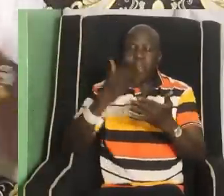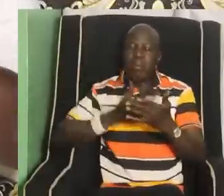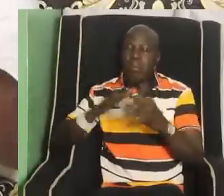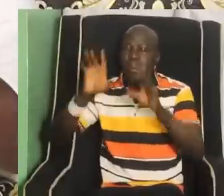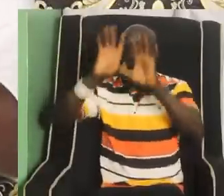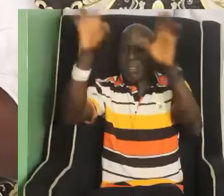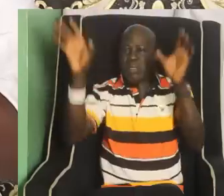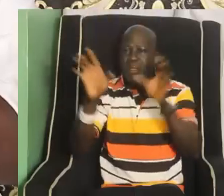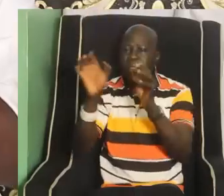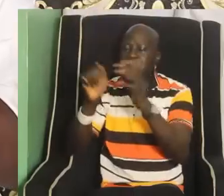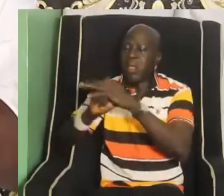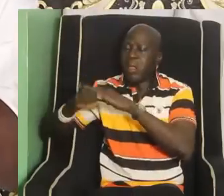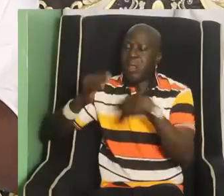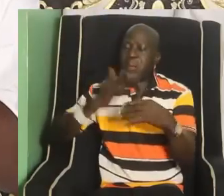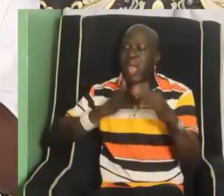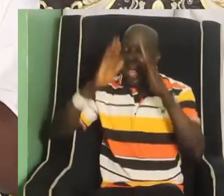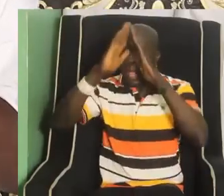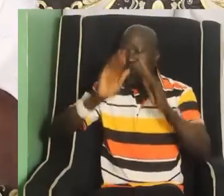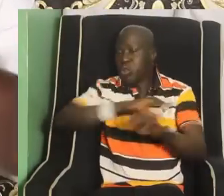me,